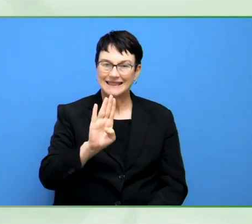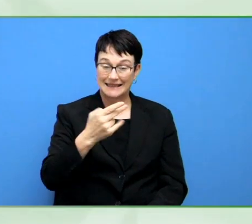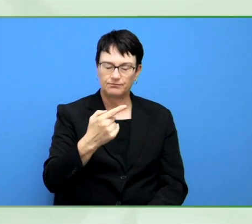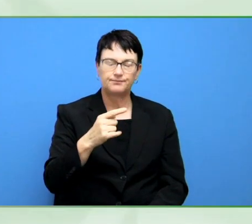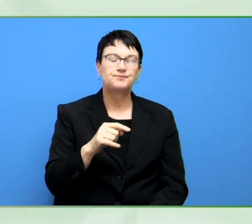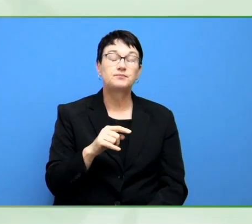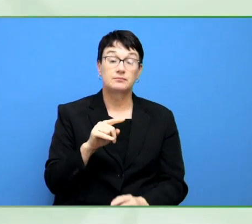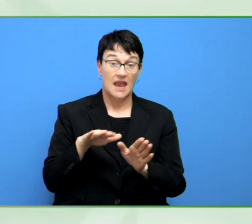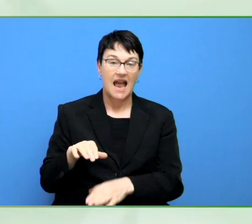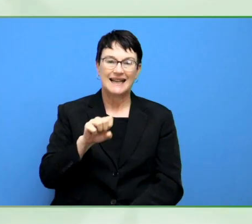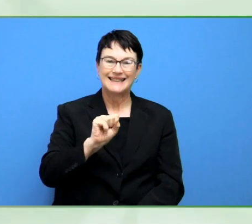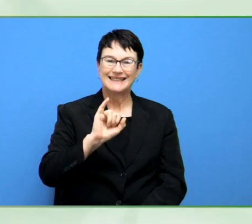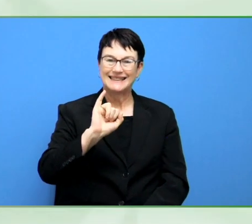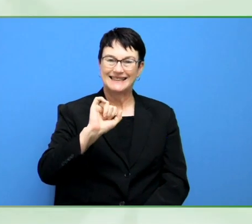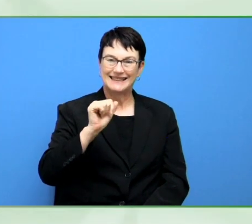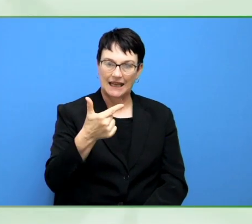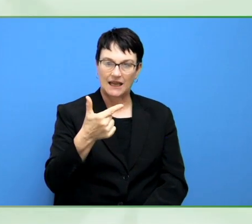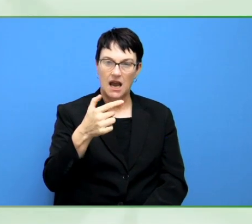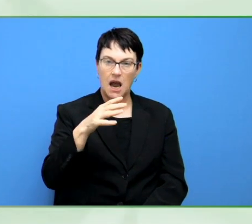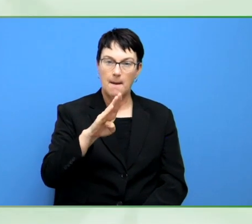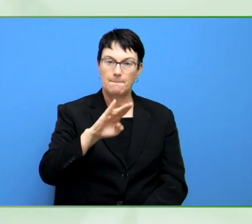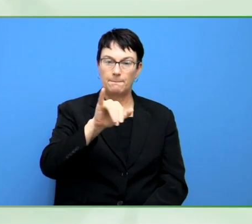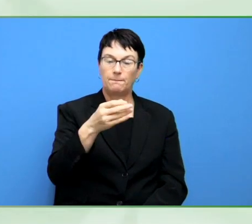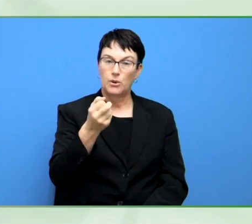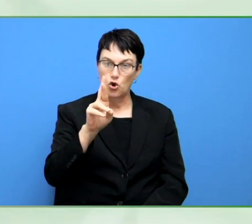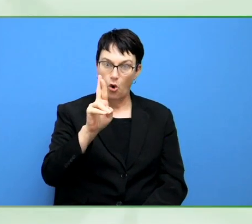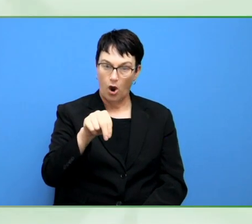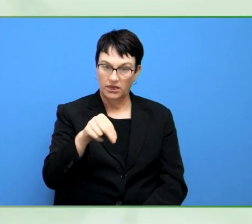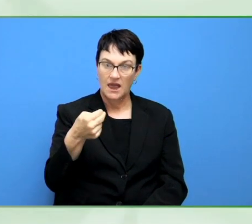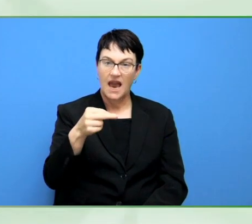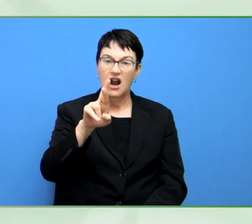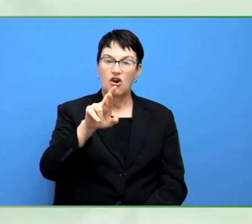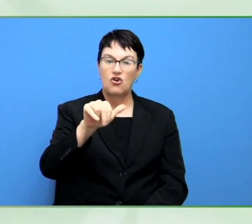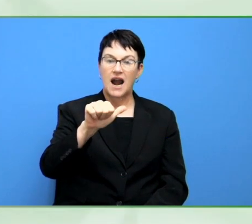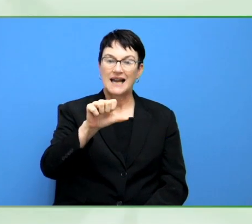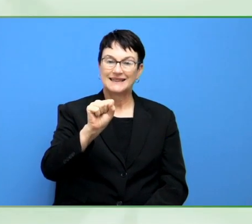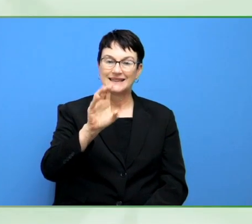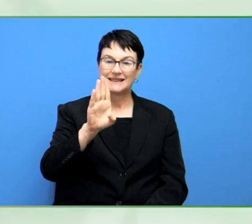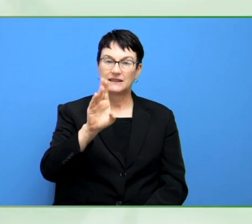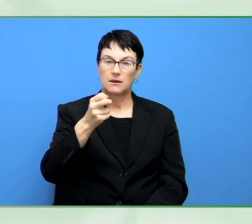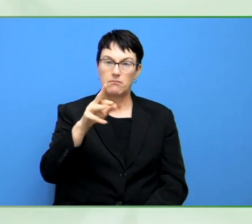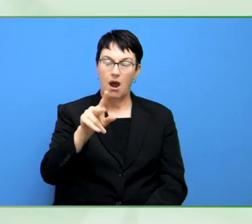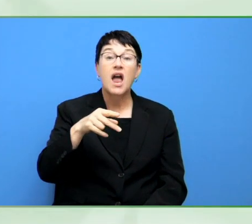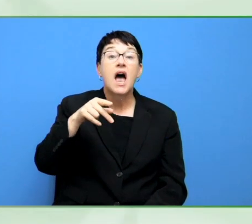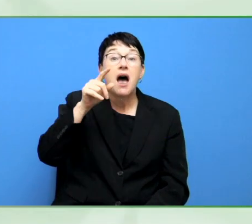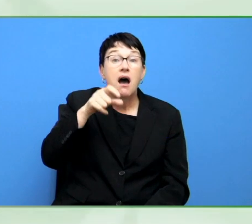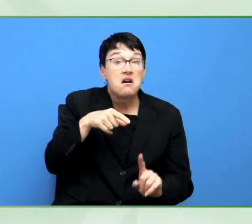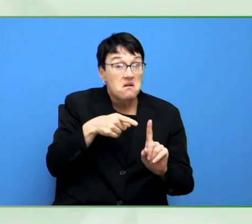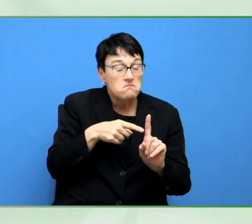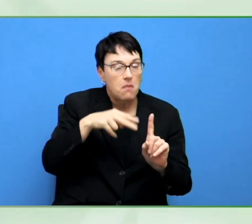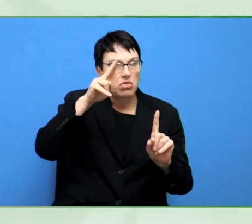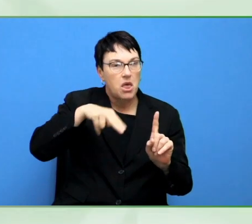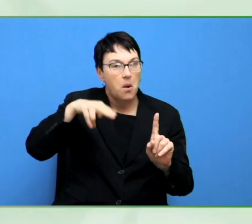Norwegian government authorities, and you are into auditing to ensure compliance. But you do it